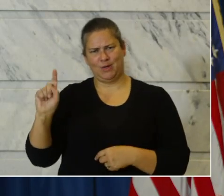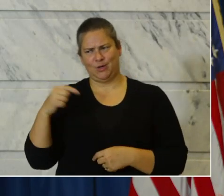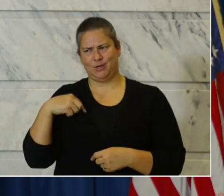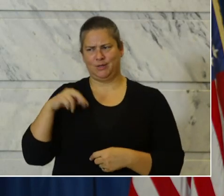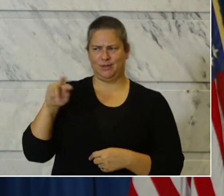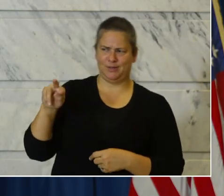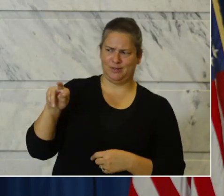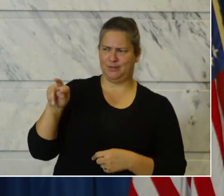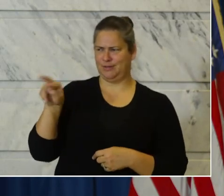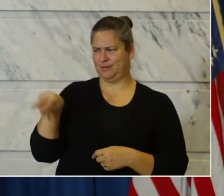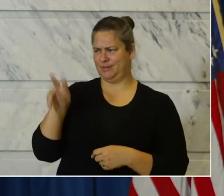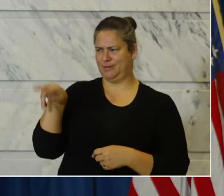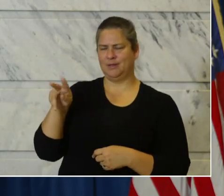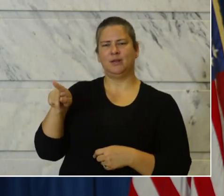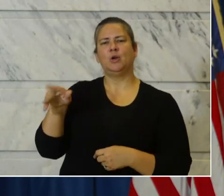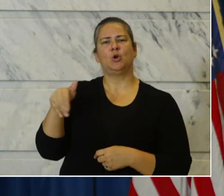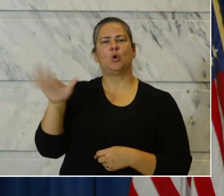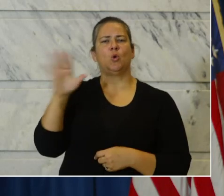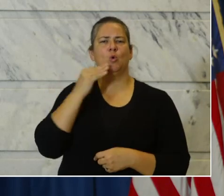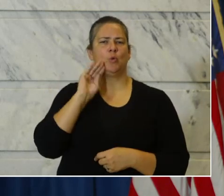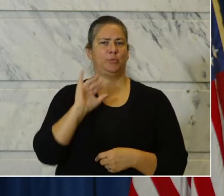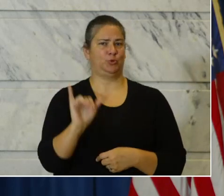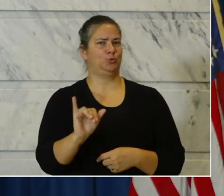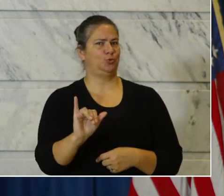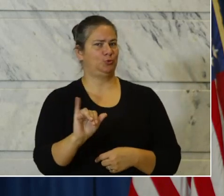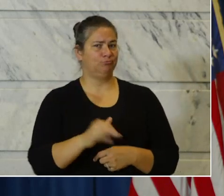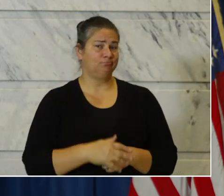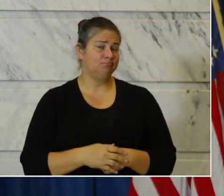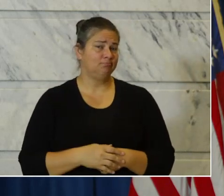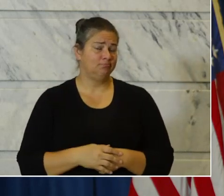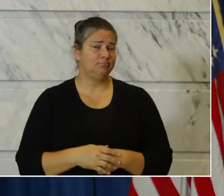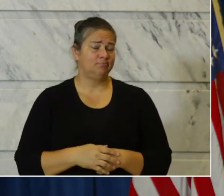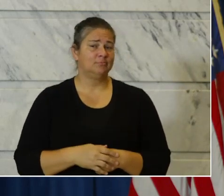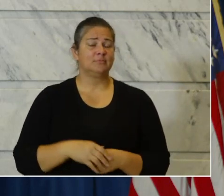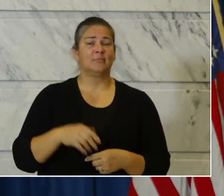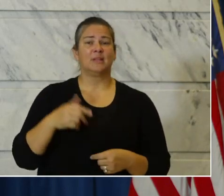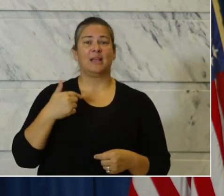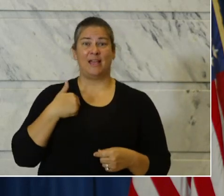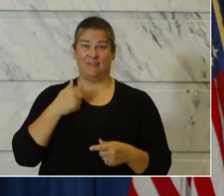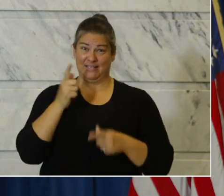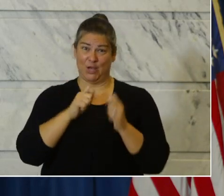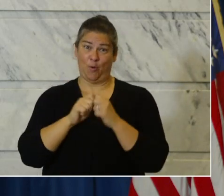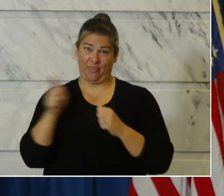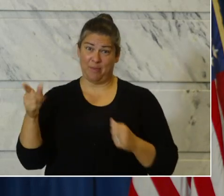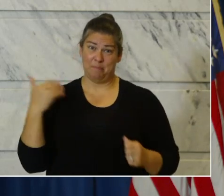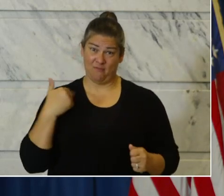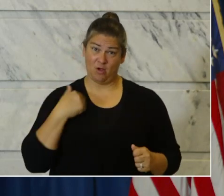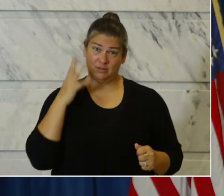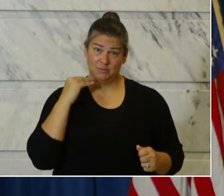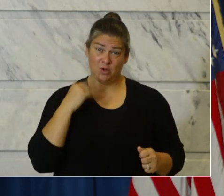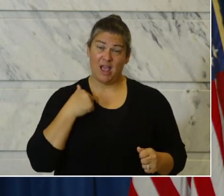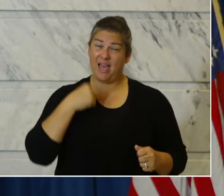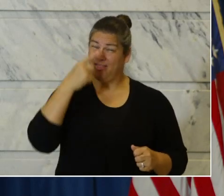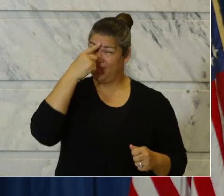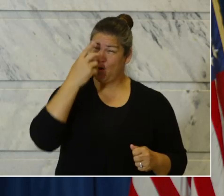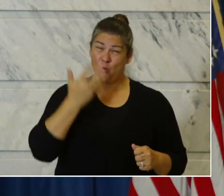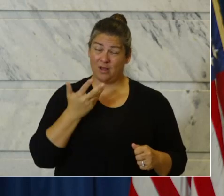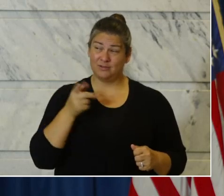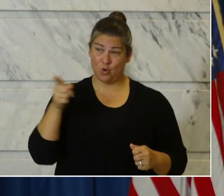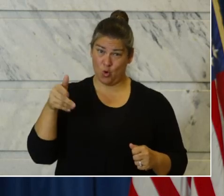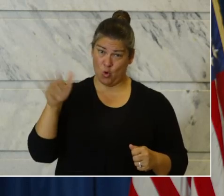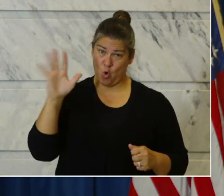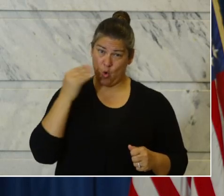mission, it makes them go home too. And from somebody that has dealt with them firsthand, I think them going home is a really good